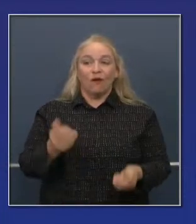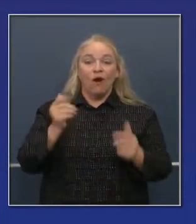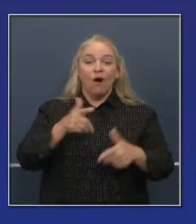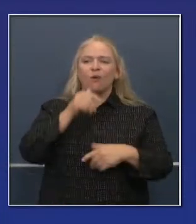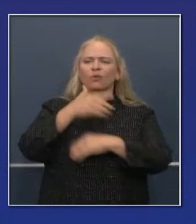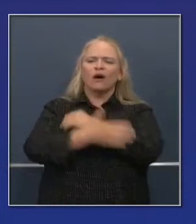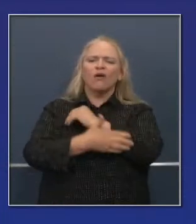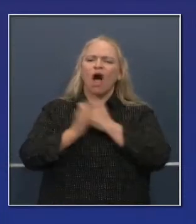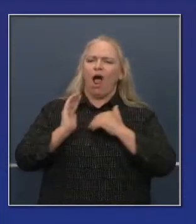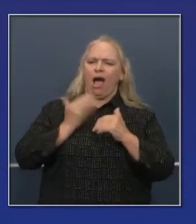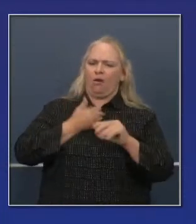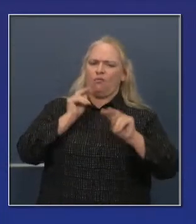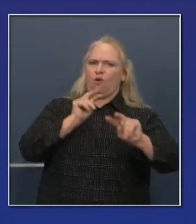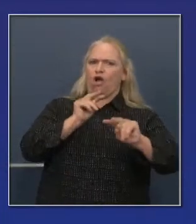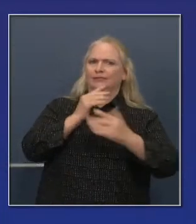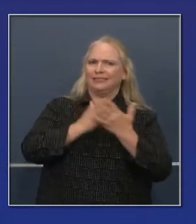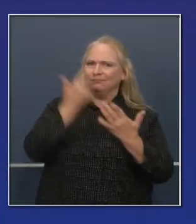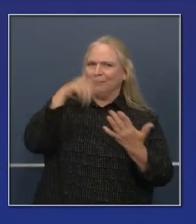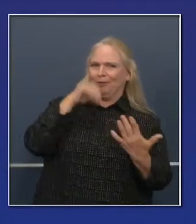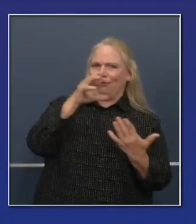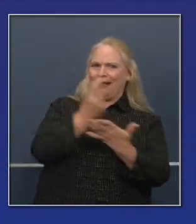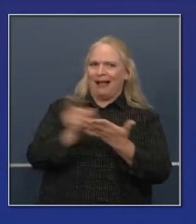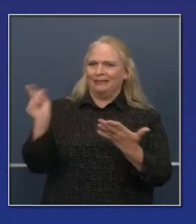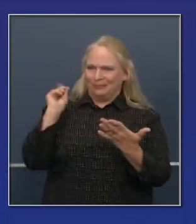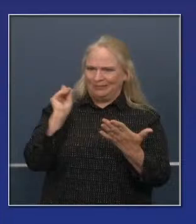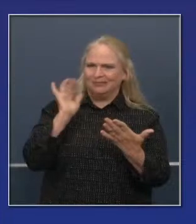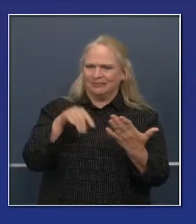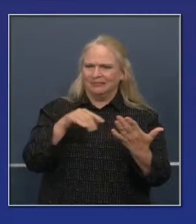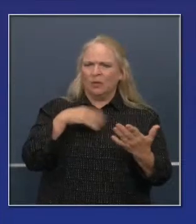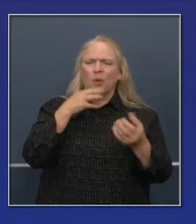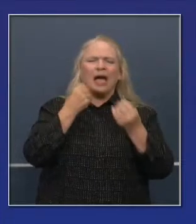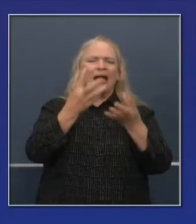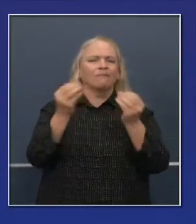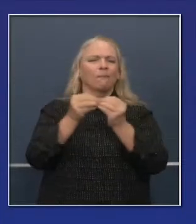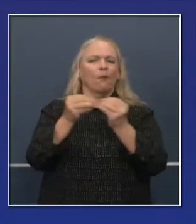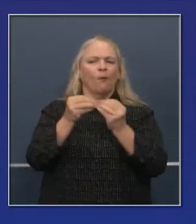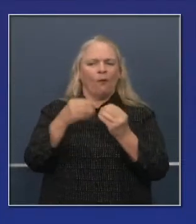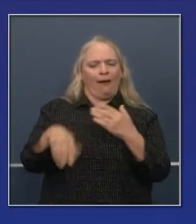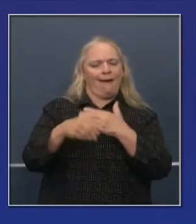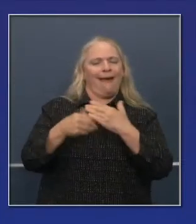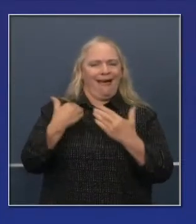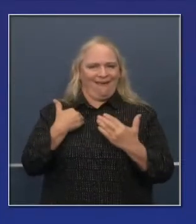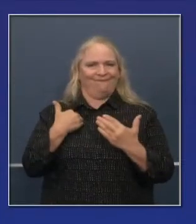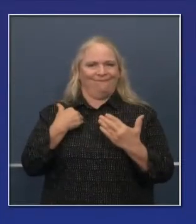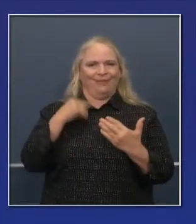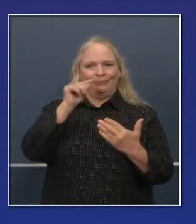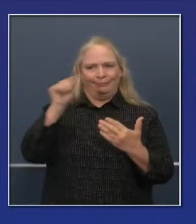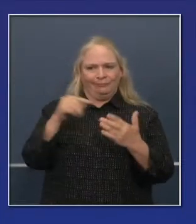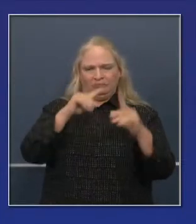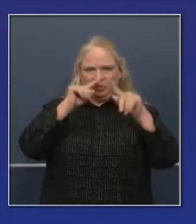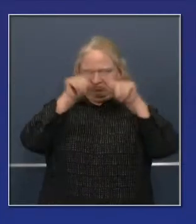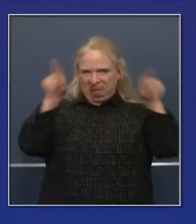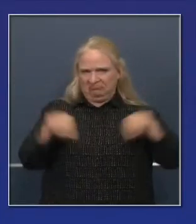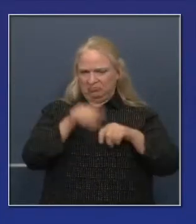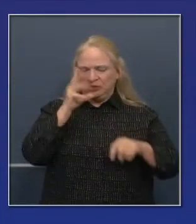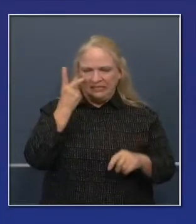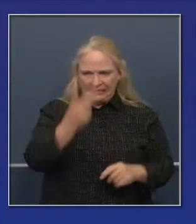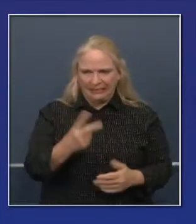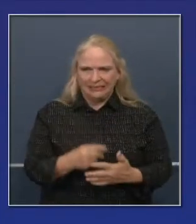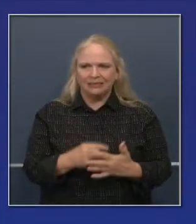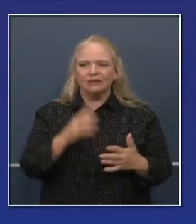lists. And I'll show you that list, an updated list, in just a moment. All the counties on the updated monitoring